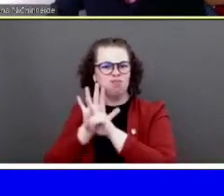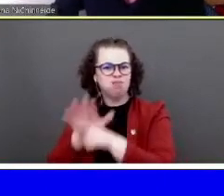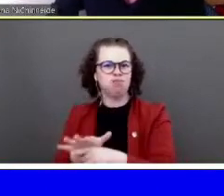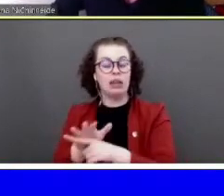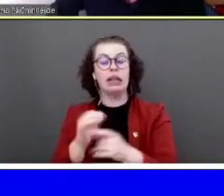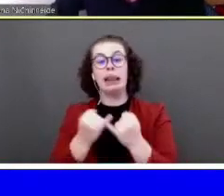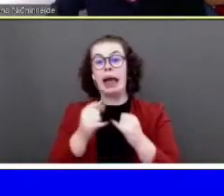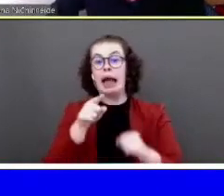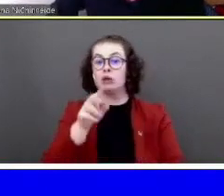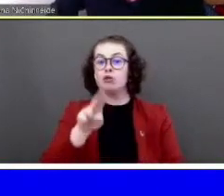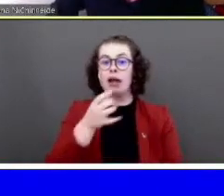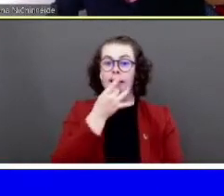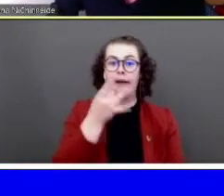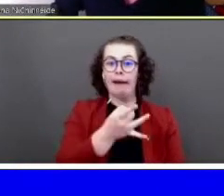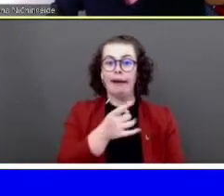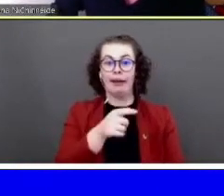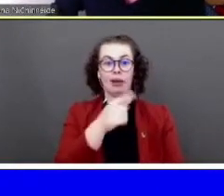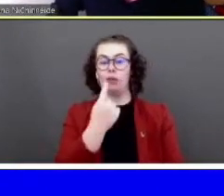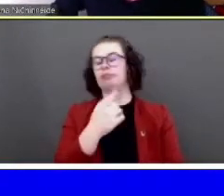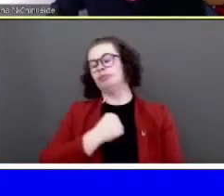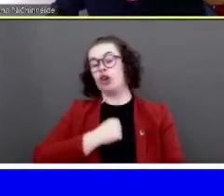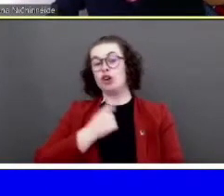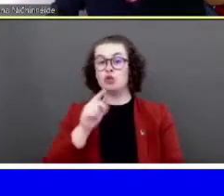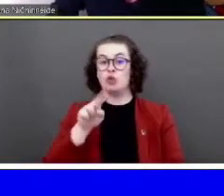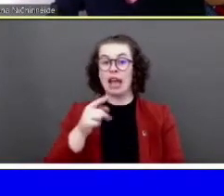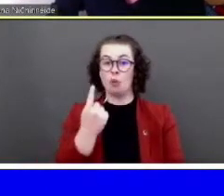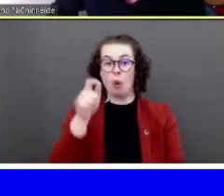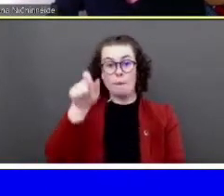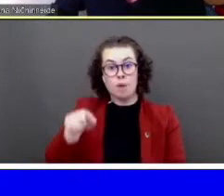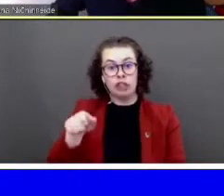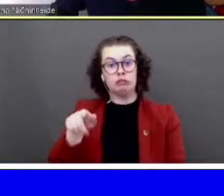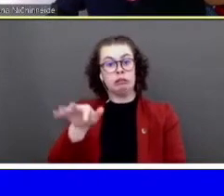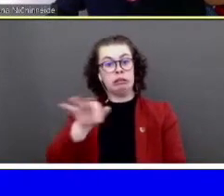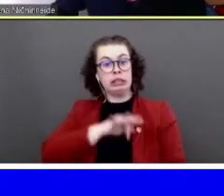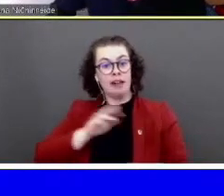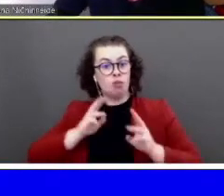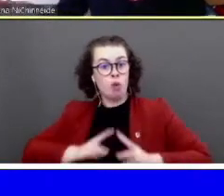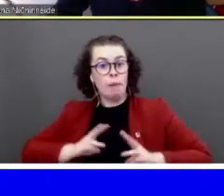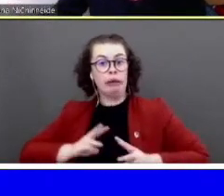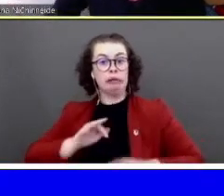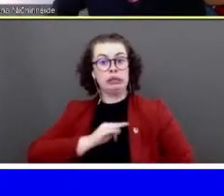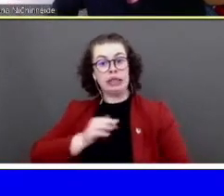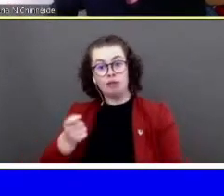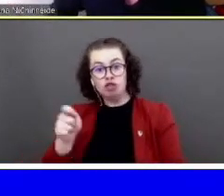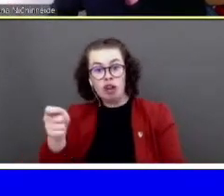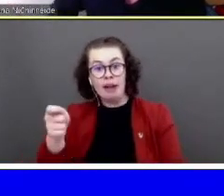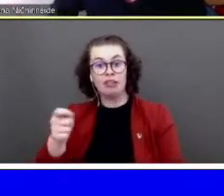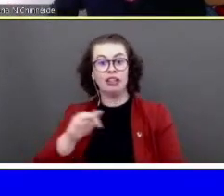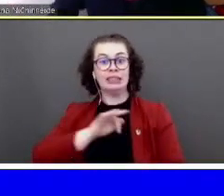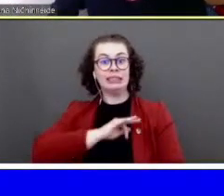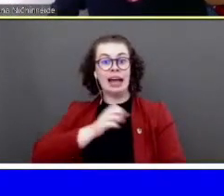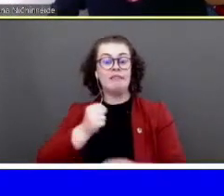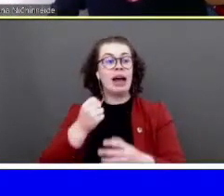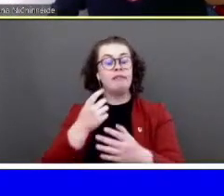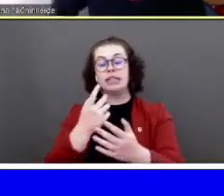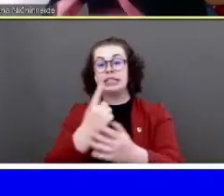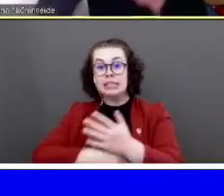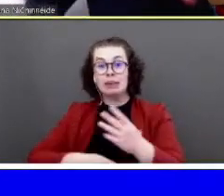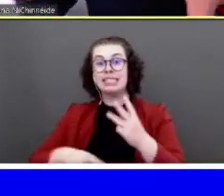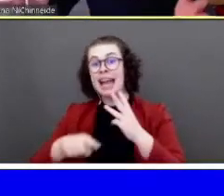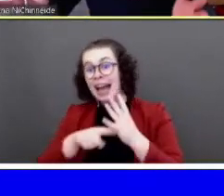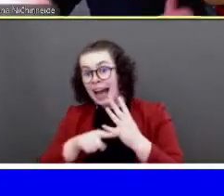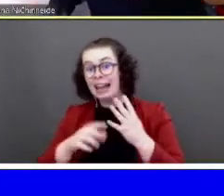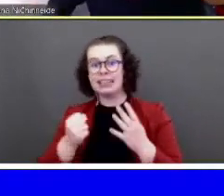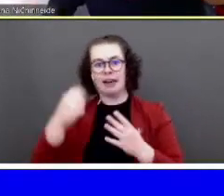member of the travelling community who is also female, who also has disabilities and maybe more short-term mental health issues. So, you